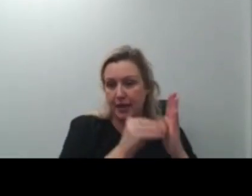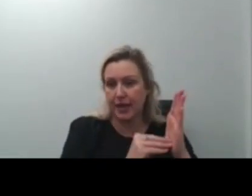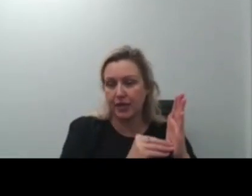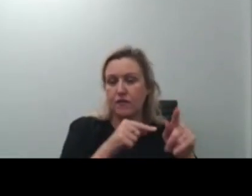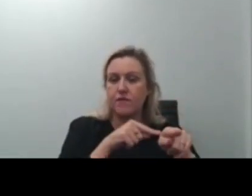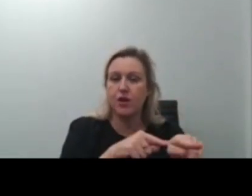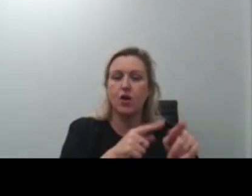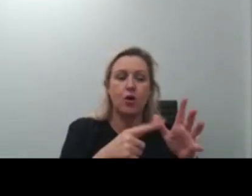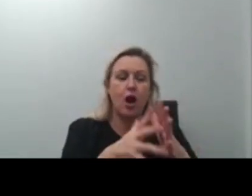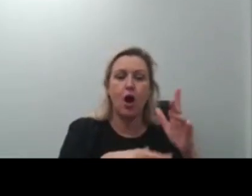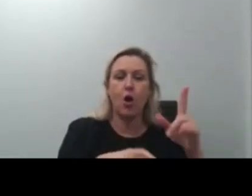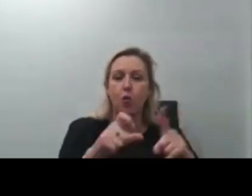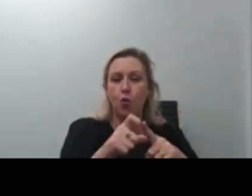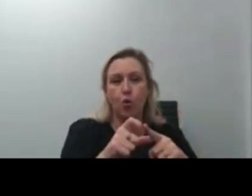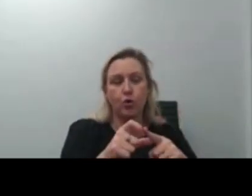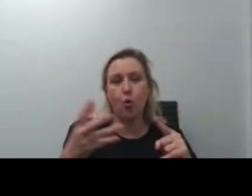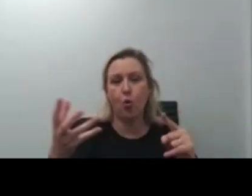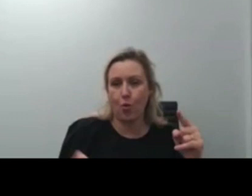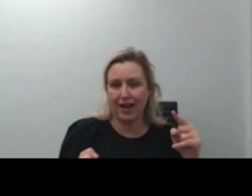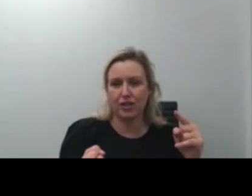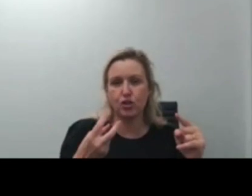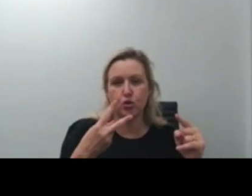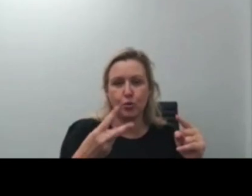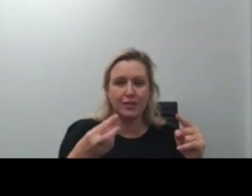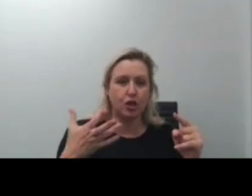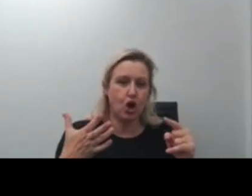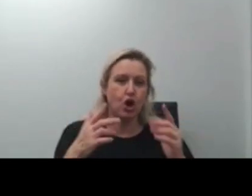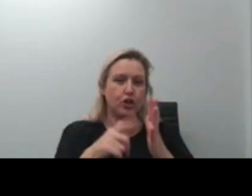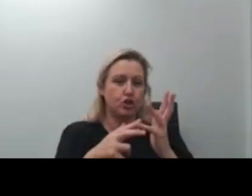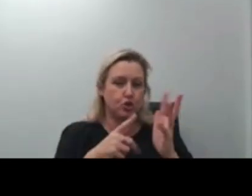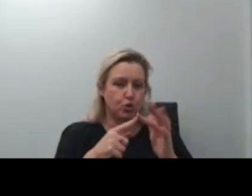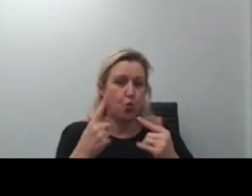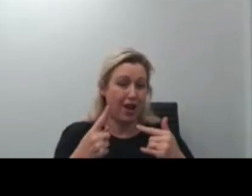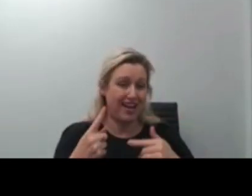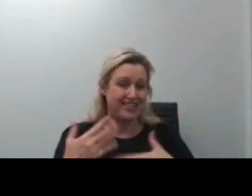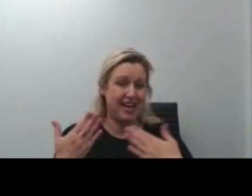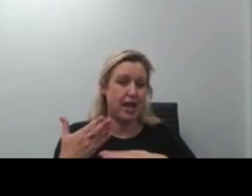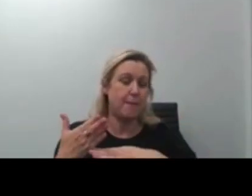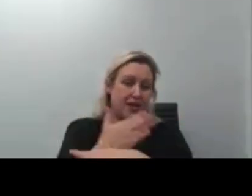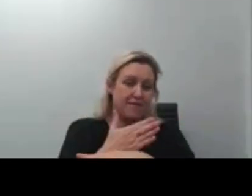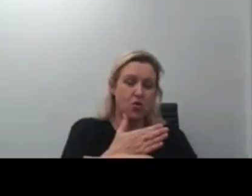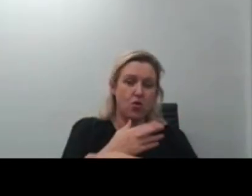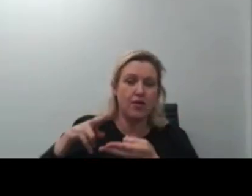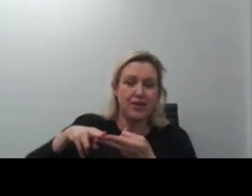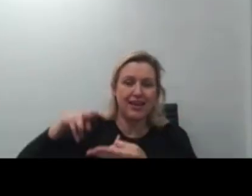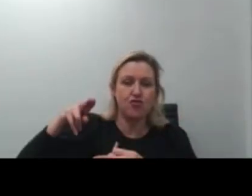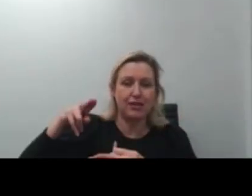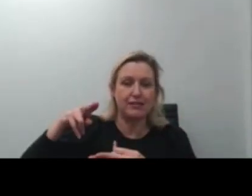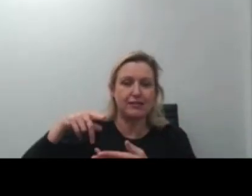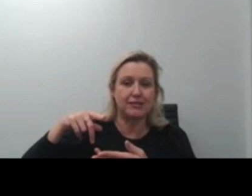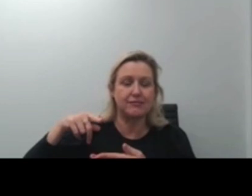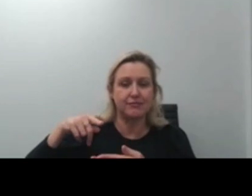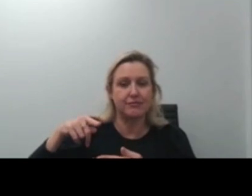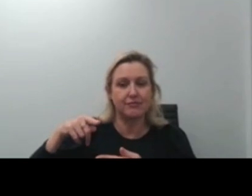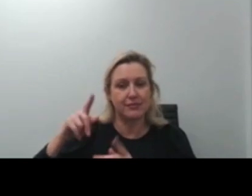award wage as at 29 June, which is the day before the increase takes effect. So what